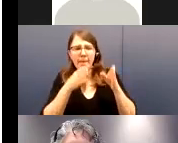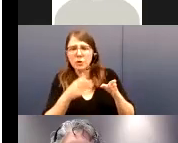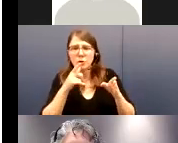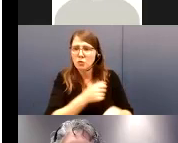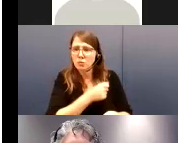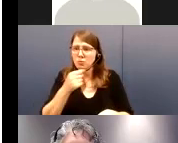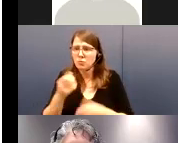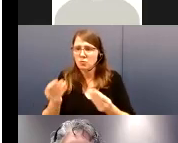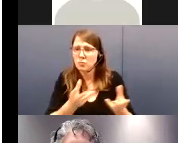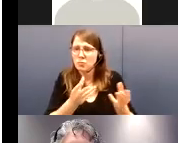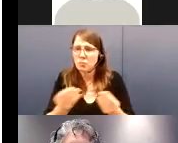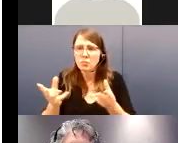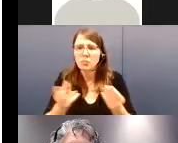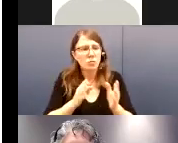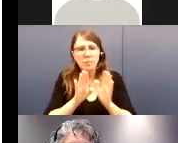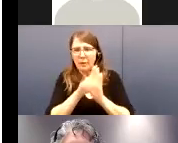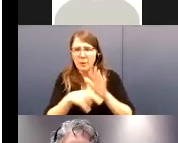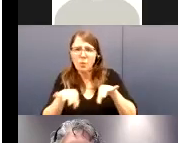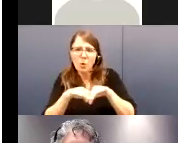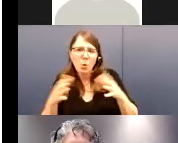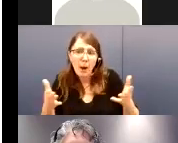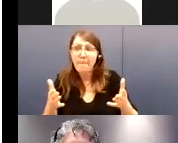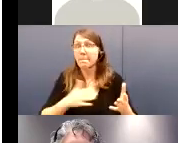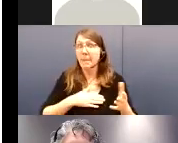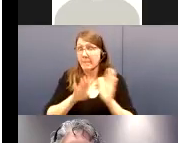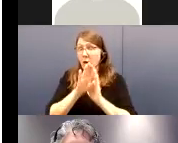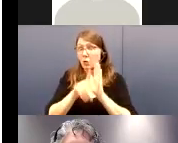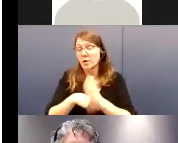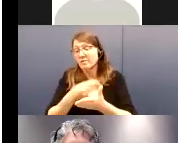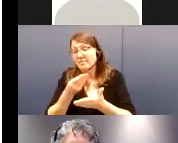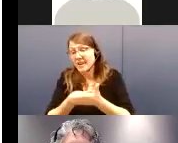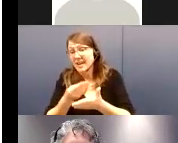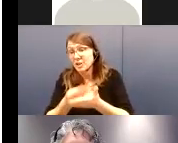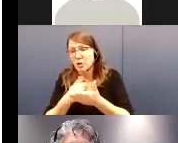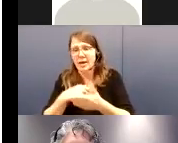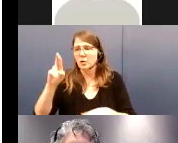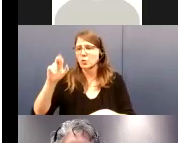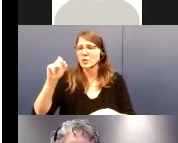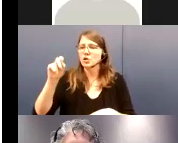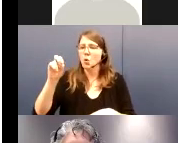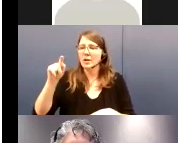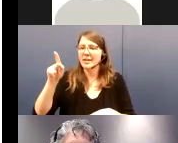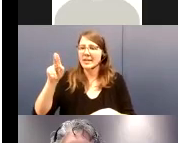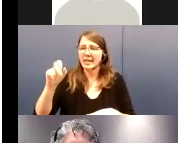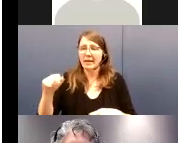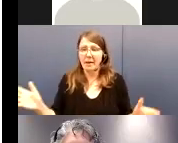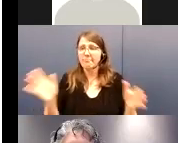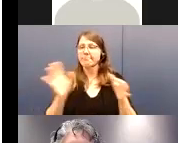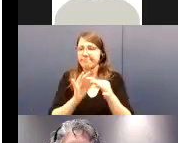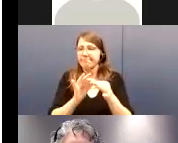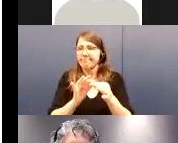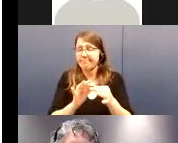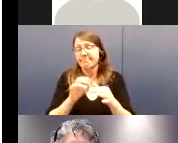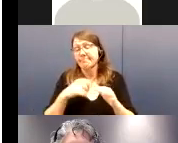and I have a background on financial. So what's the issue? Are those two relevant in addition to my family mediation training and my elder mediation